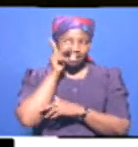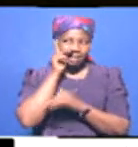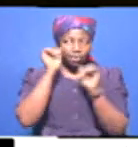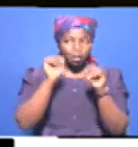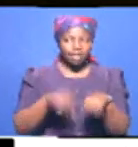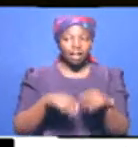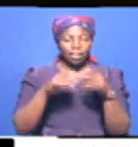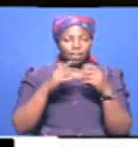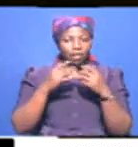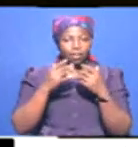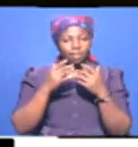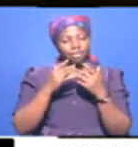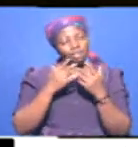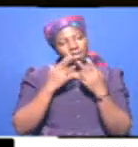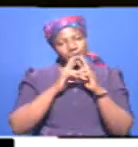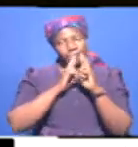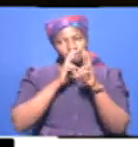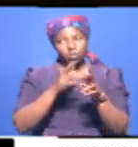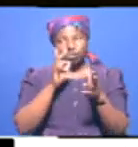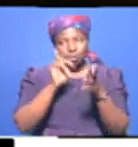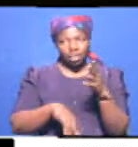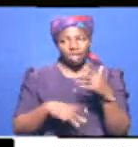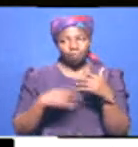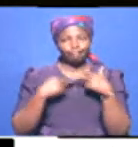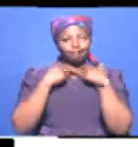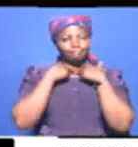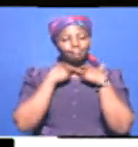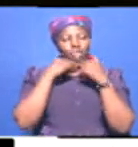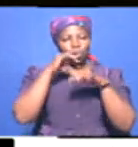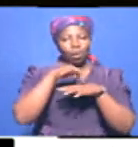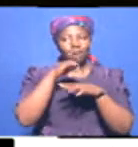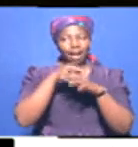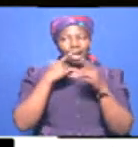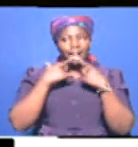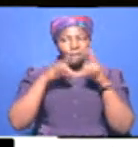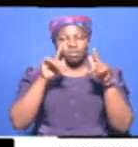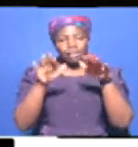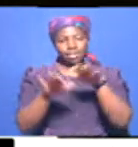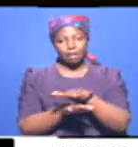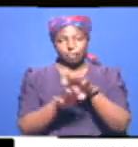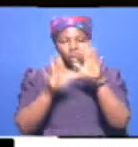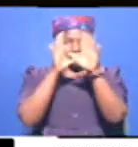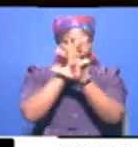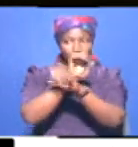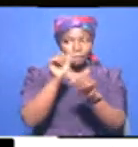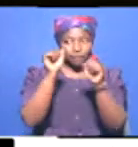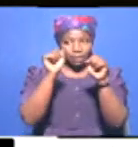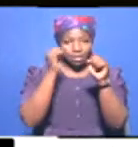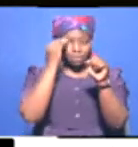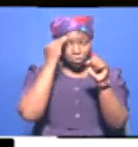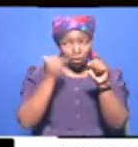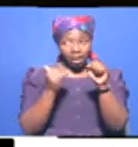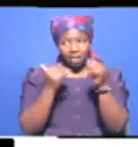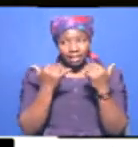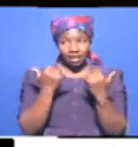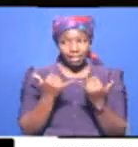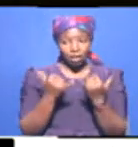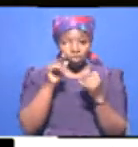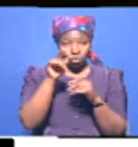in terms of identifying a running mate for Deputy President William Ruto. A deadlock. Why? Because you will